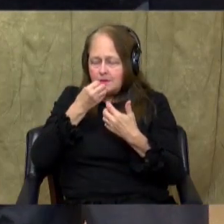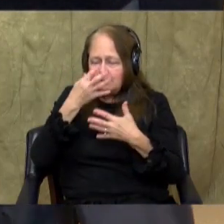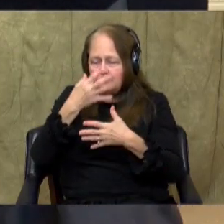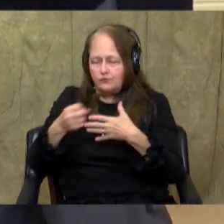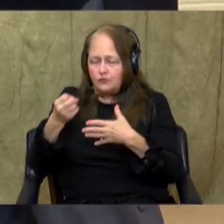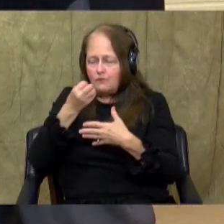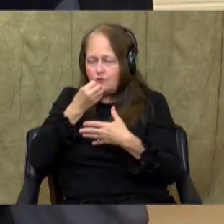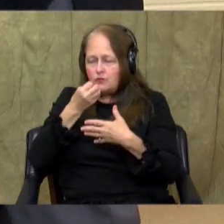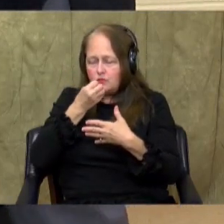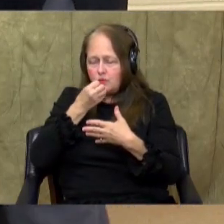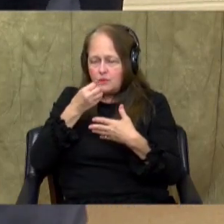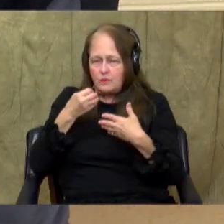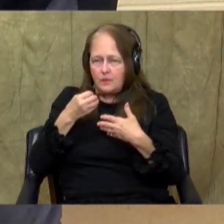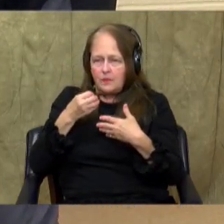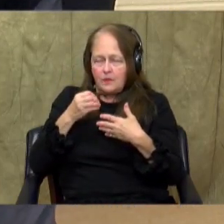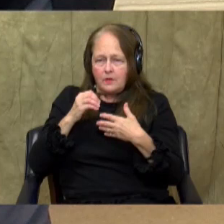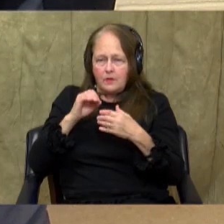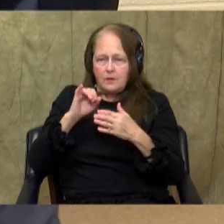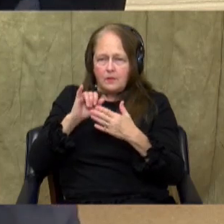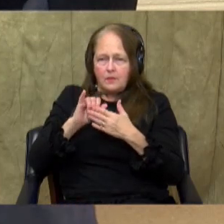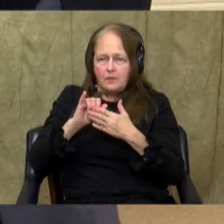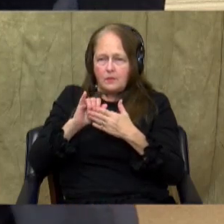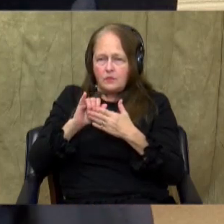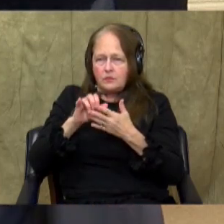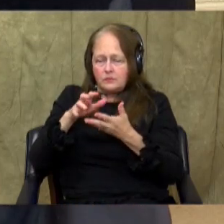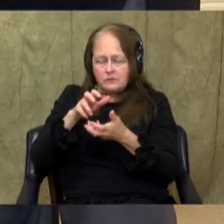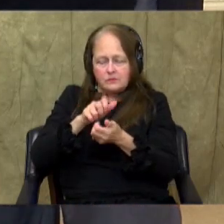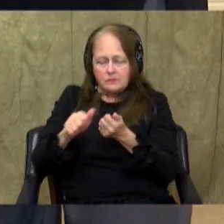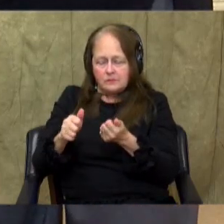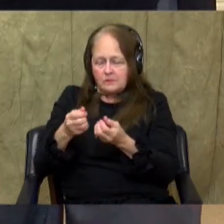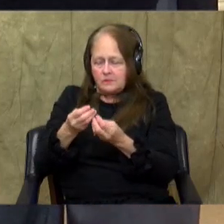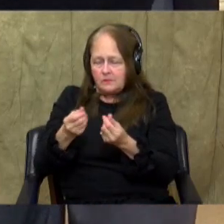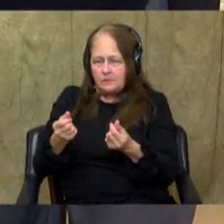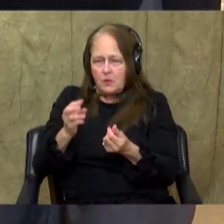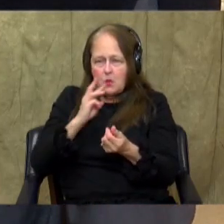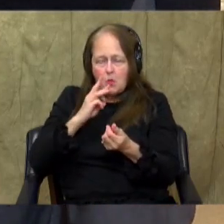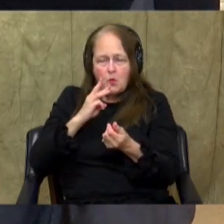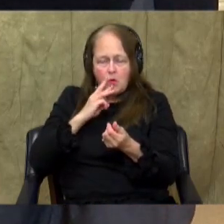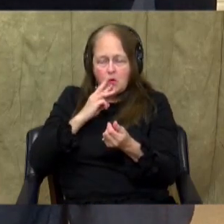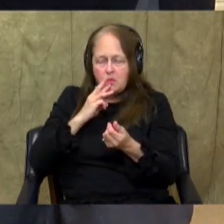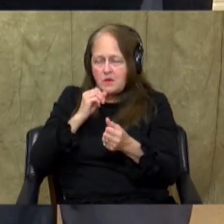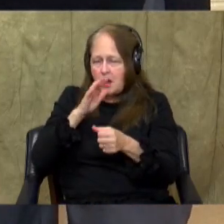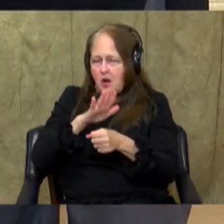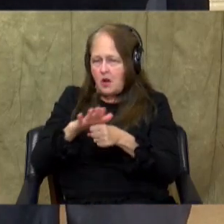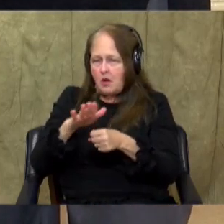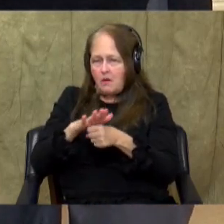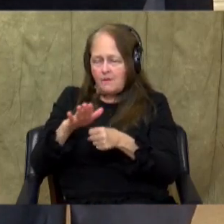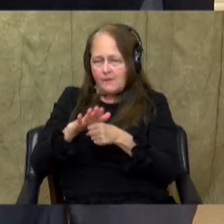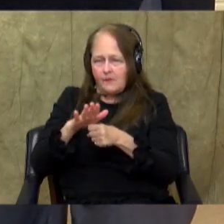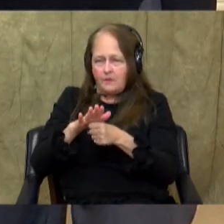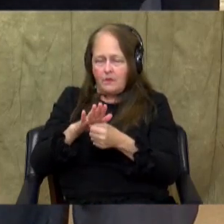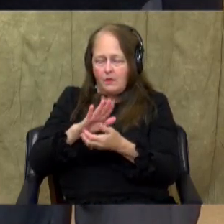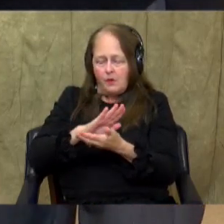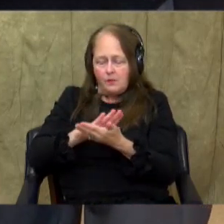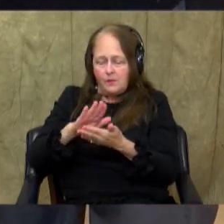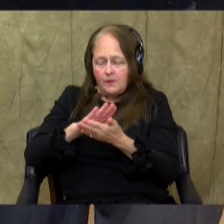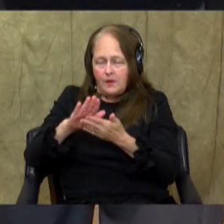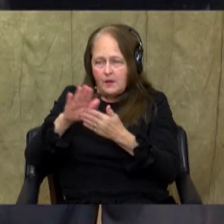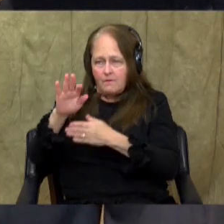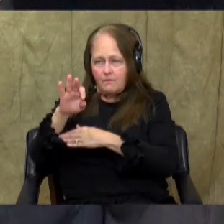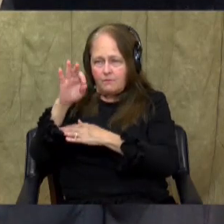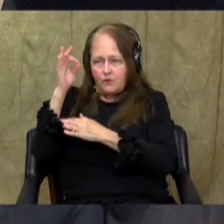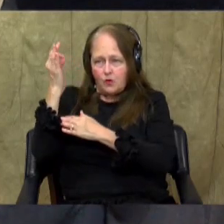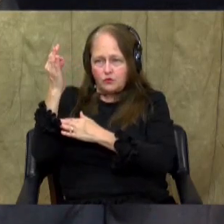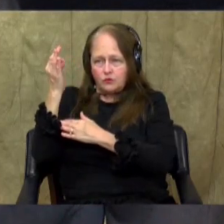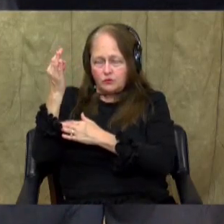soil degradation, desertification, erosion, water scarcity, clearing of forests. All of those are